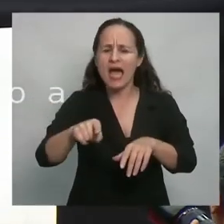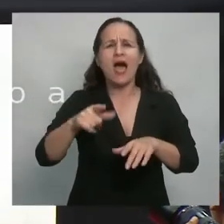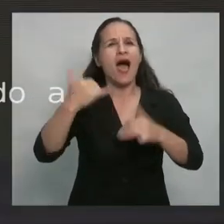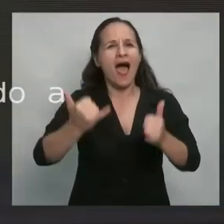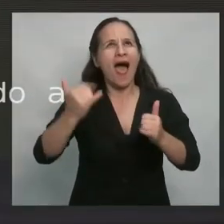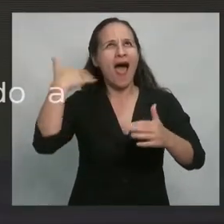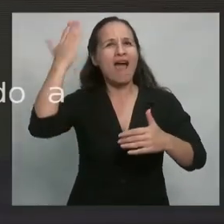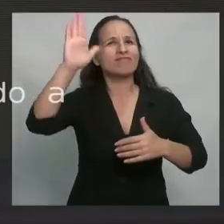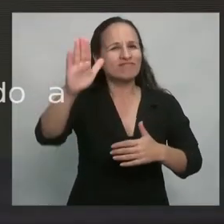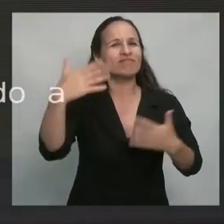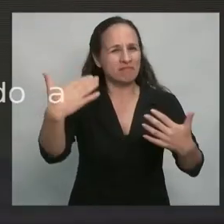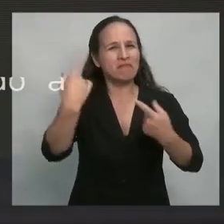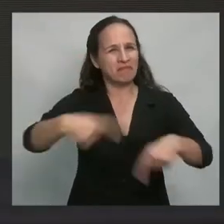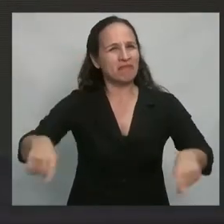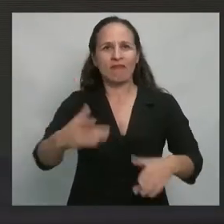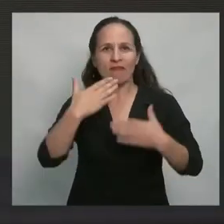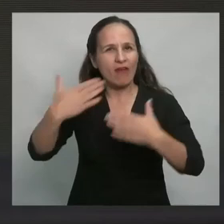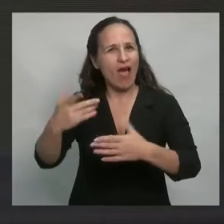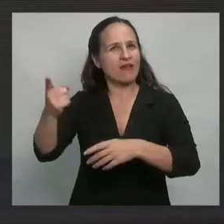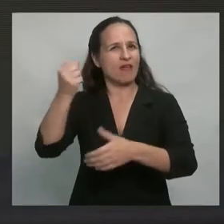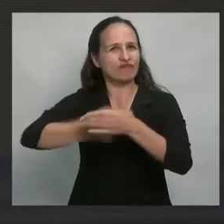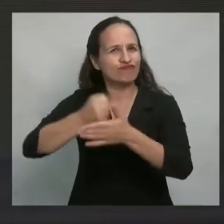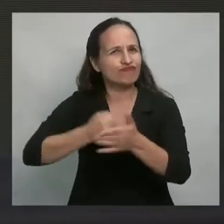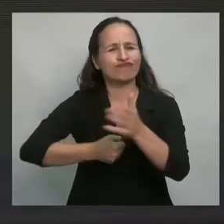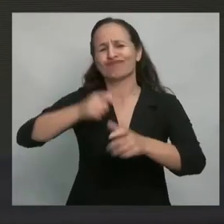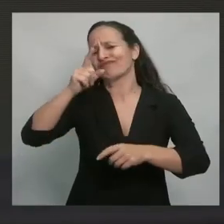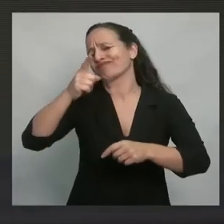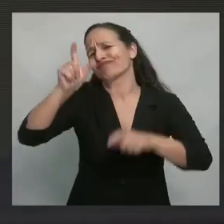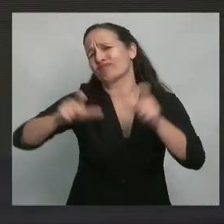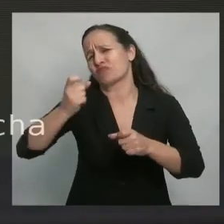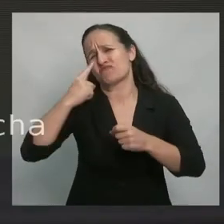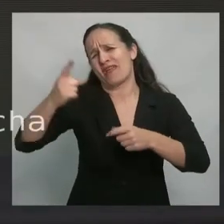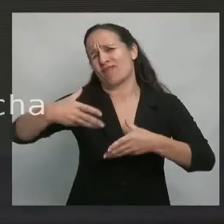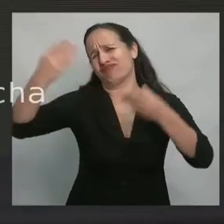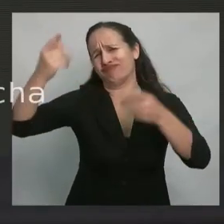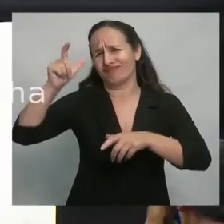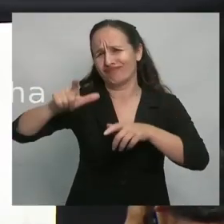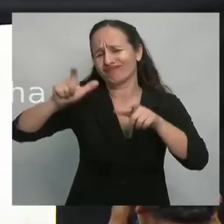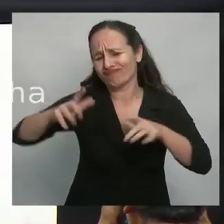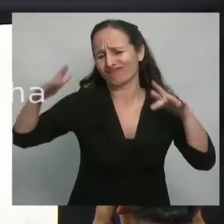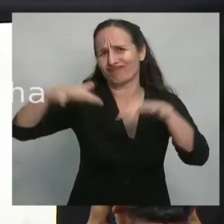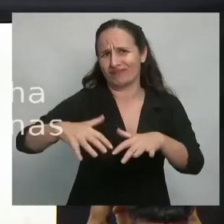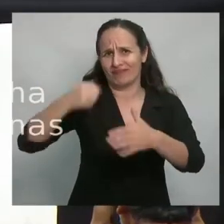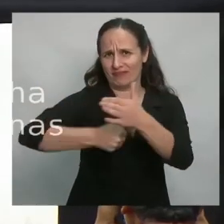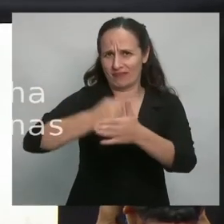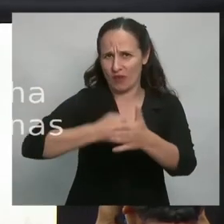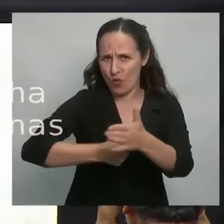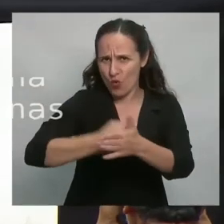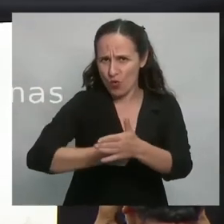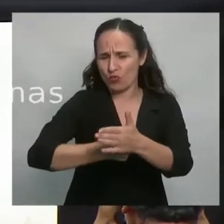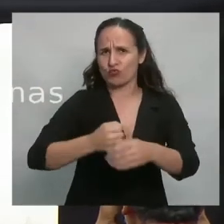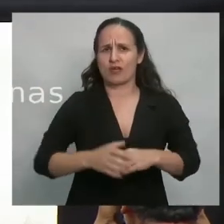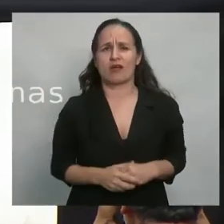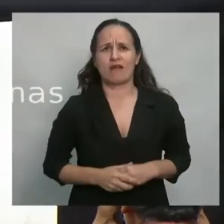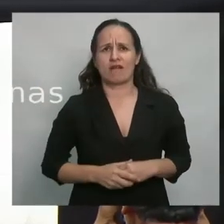courageous struggle of hundreds of thousands of people who congregated in actual and virtual spaces